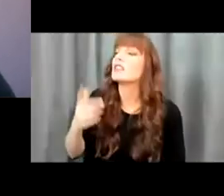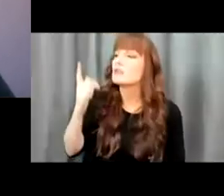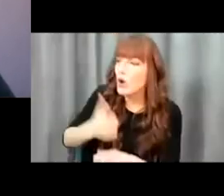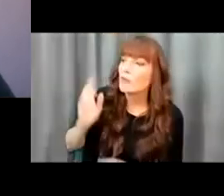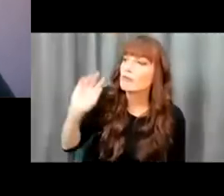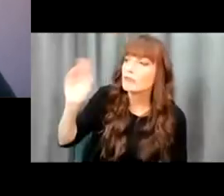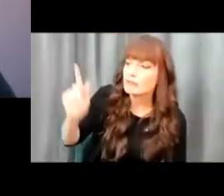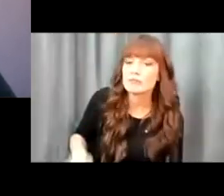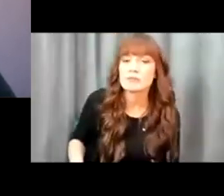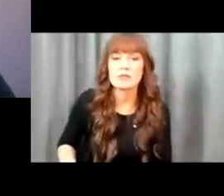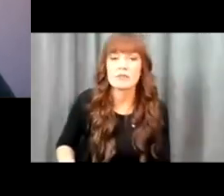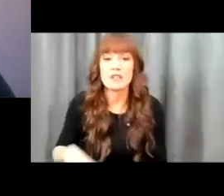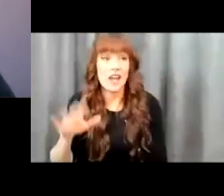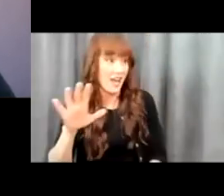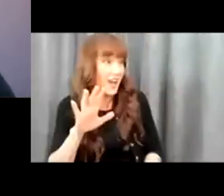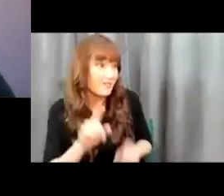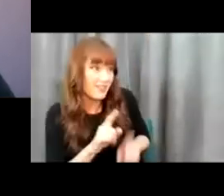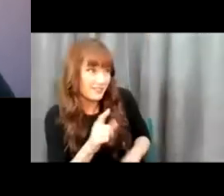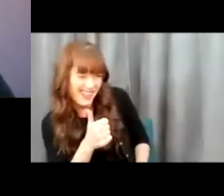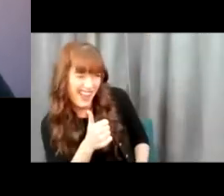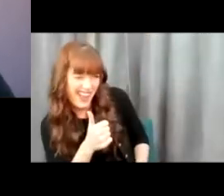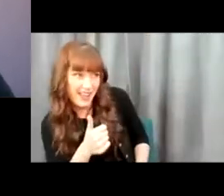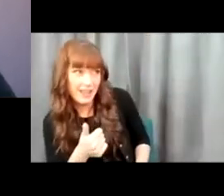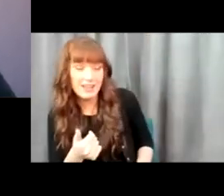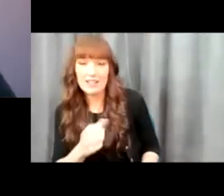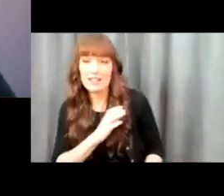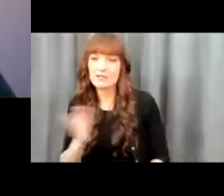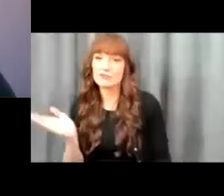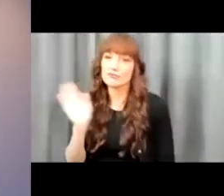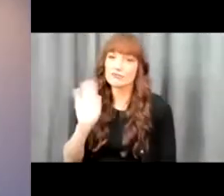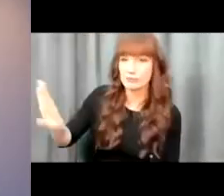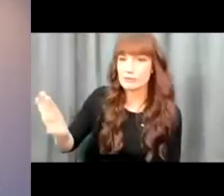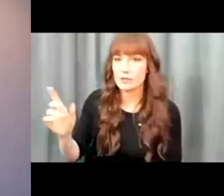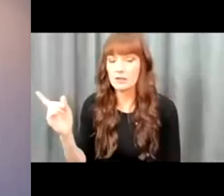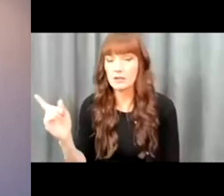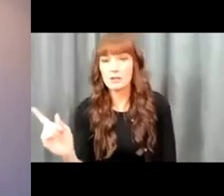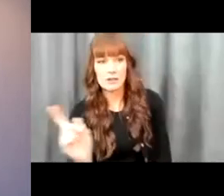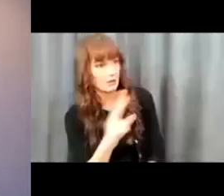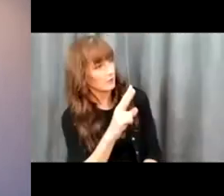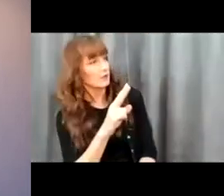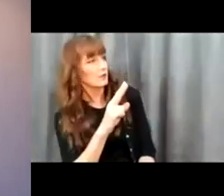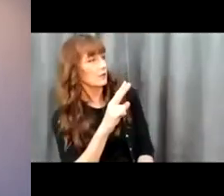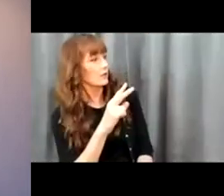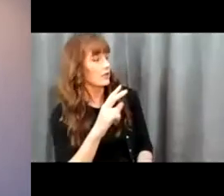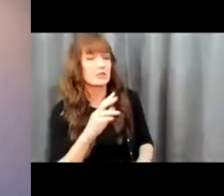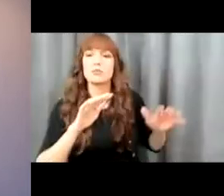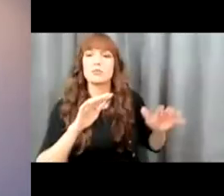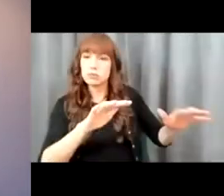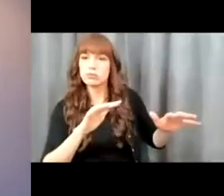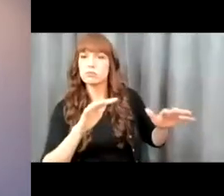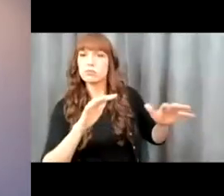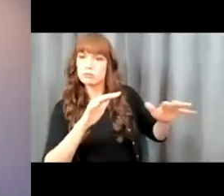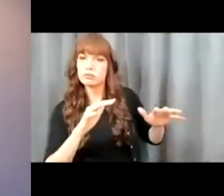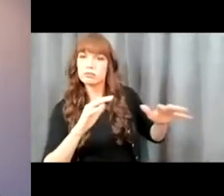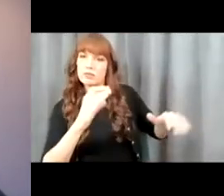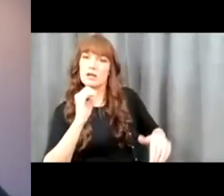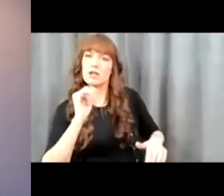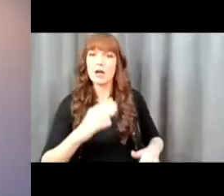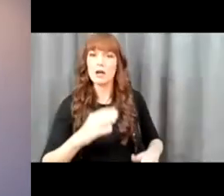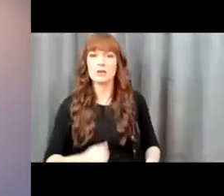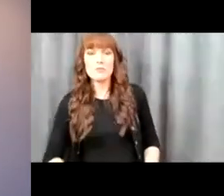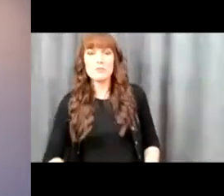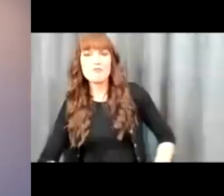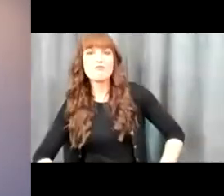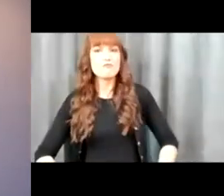bro. 5 stars. Clinton slams the door. He turns around to face the bustling club, chest puffed out, bursting